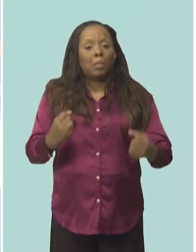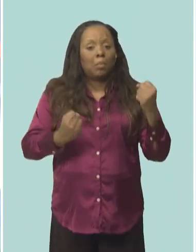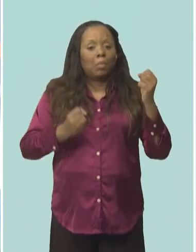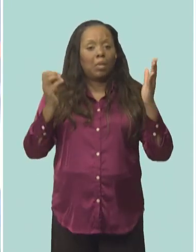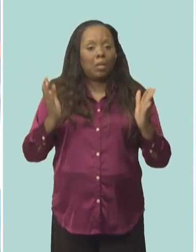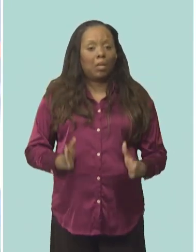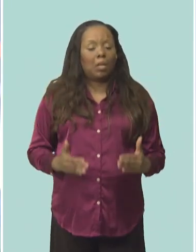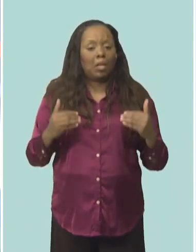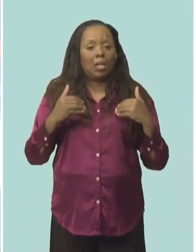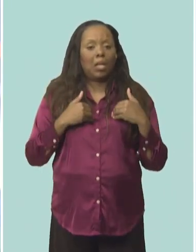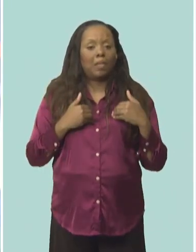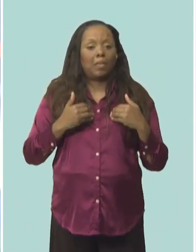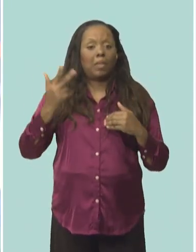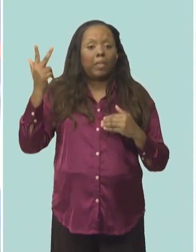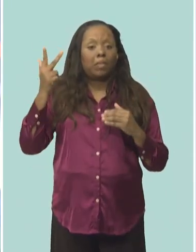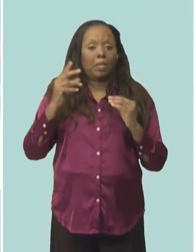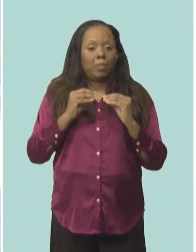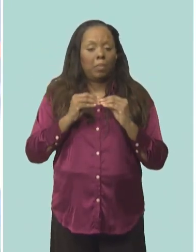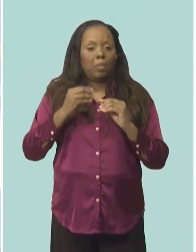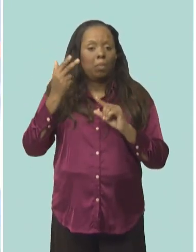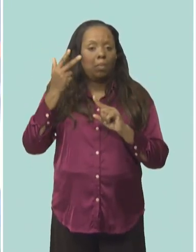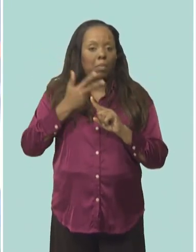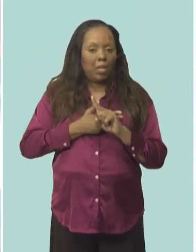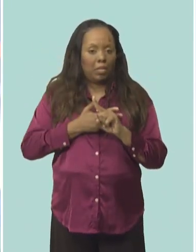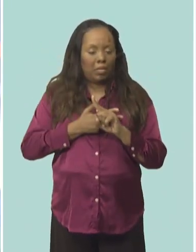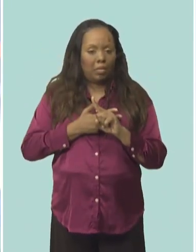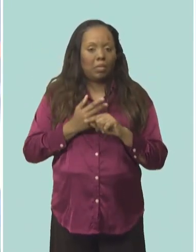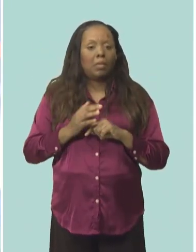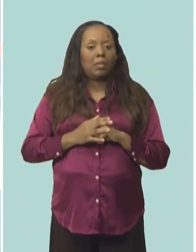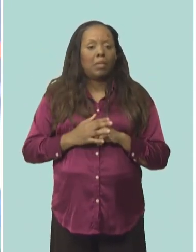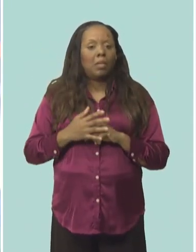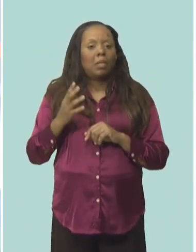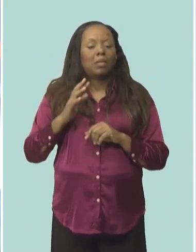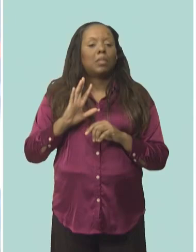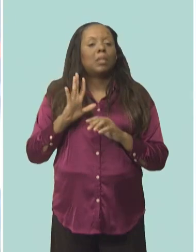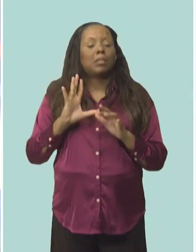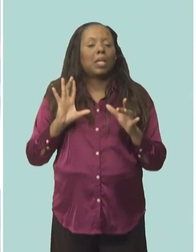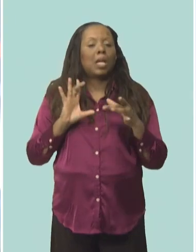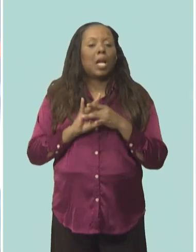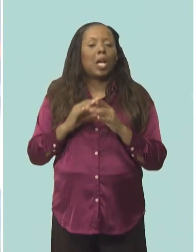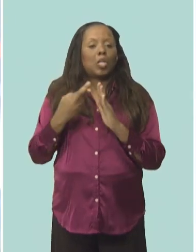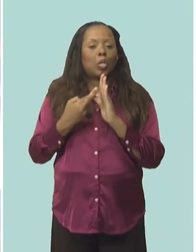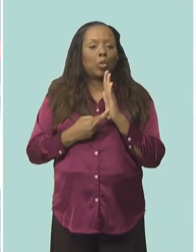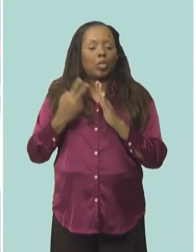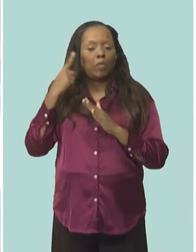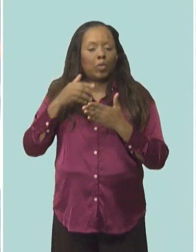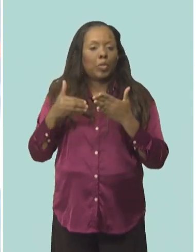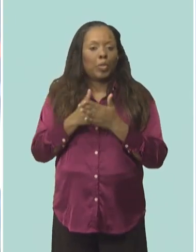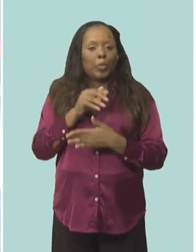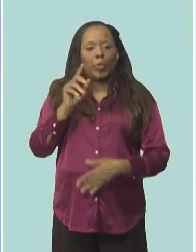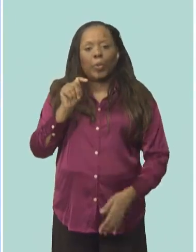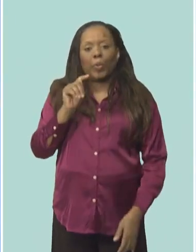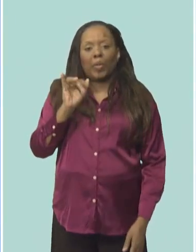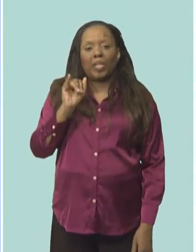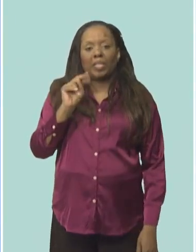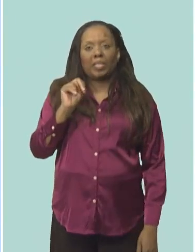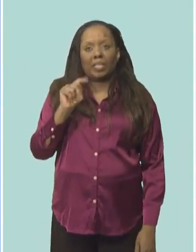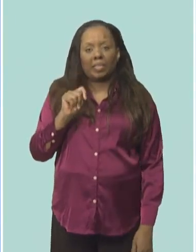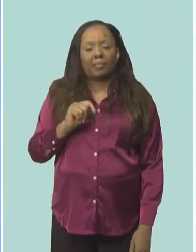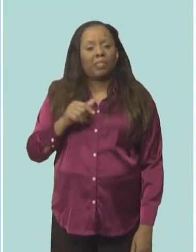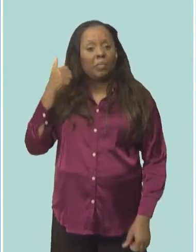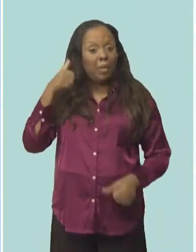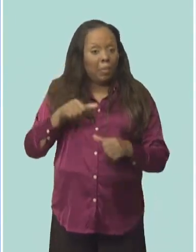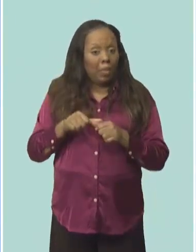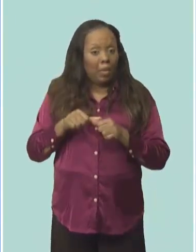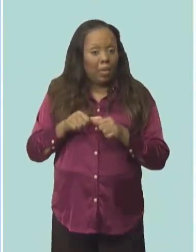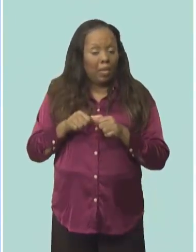Motorists will now have 3 more months to get their vehicles compliant with new tint regulations. The new regulations were scheduled to